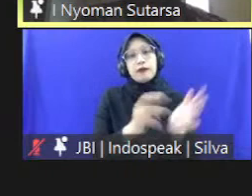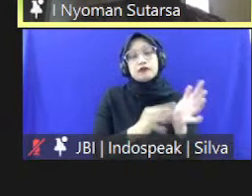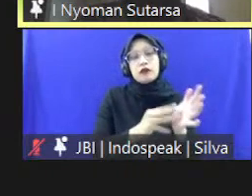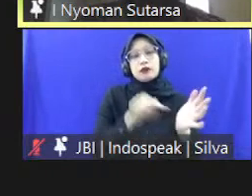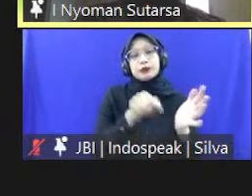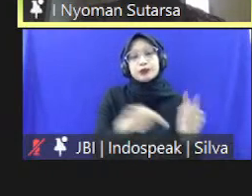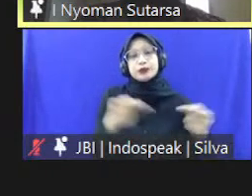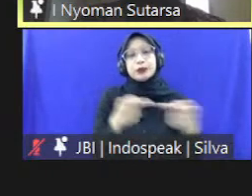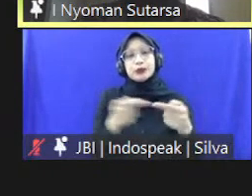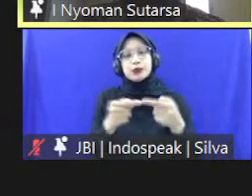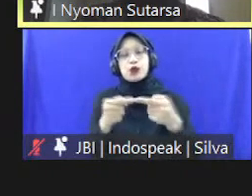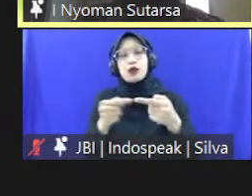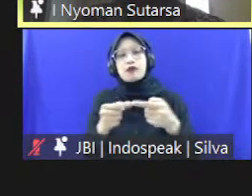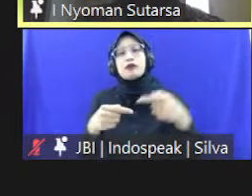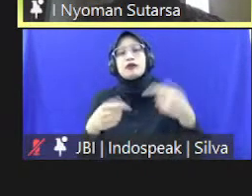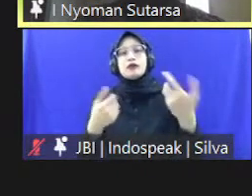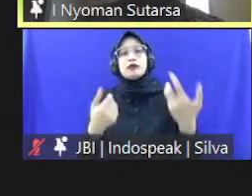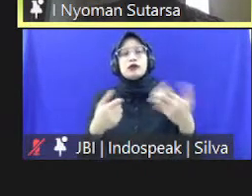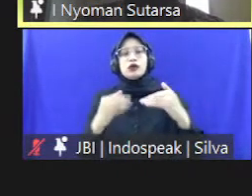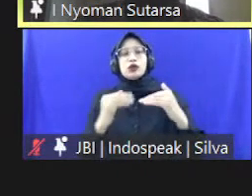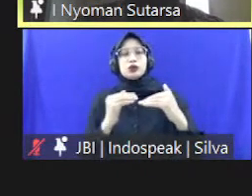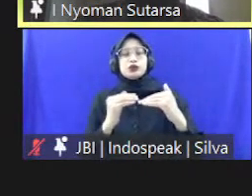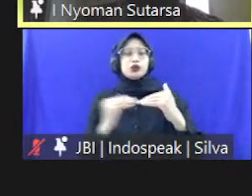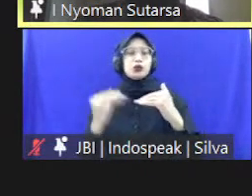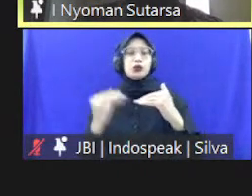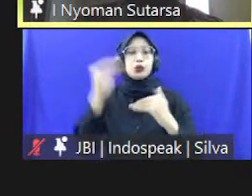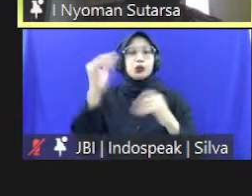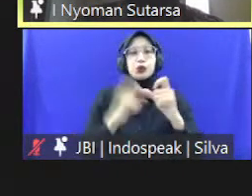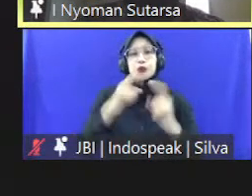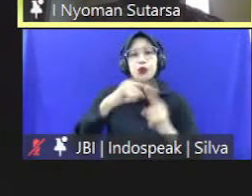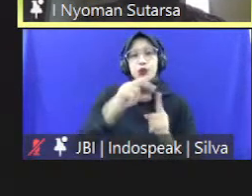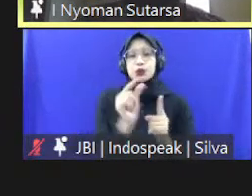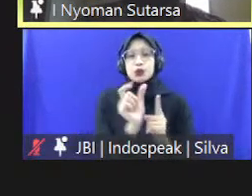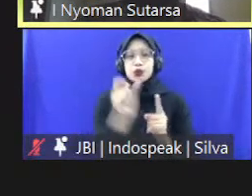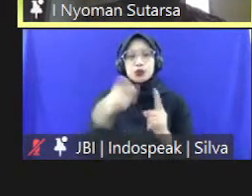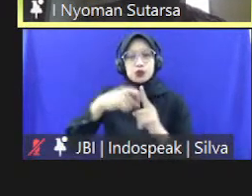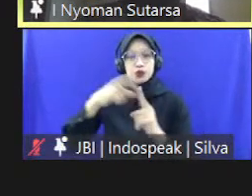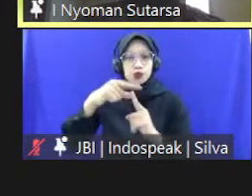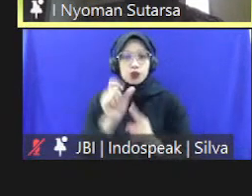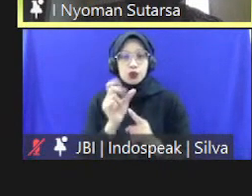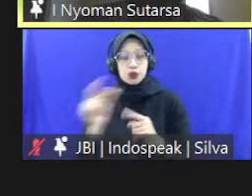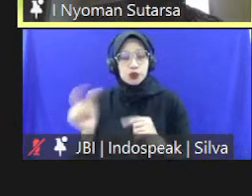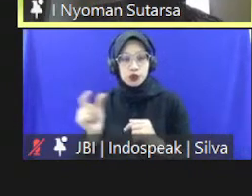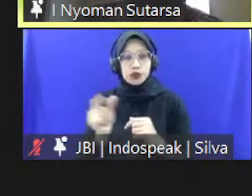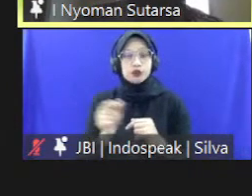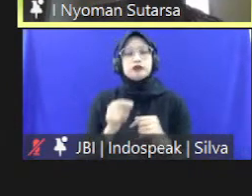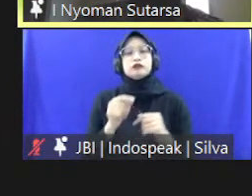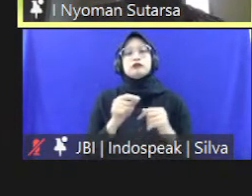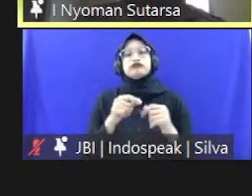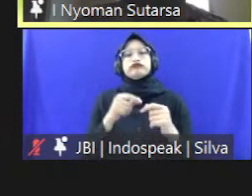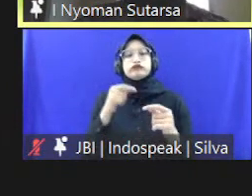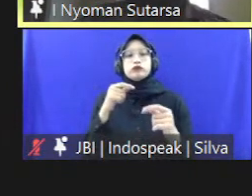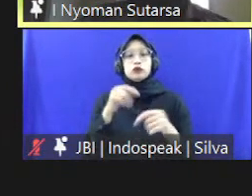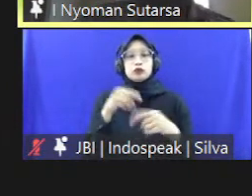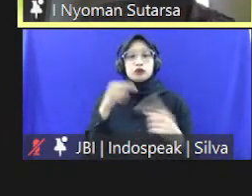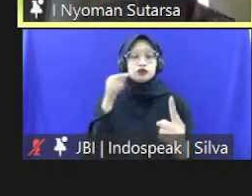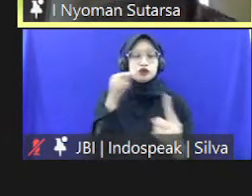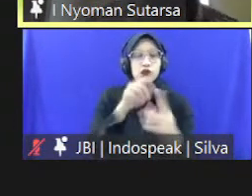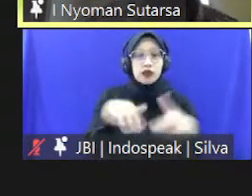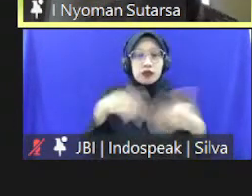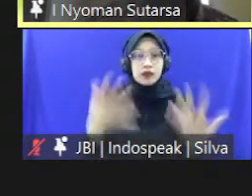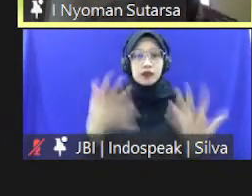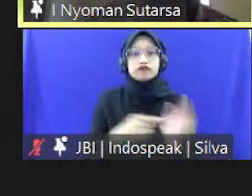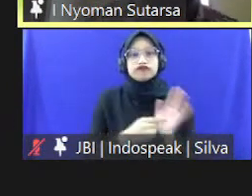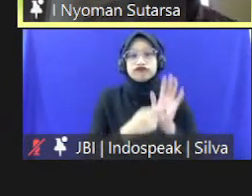imperative of intersectional policy analysis in formulating a solution to promote social justice and health equity in Indonesia.